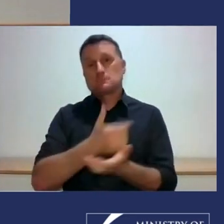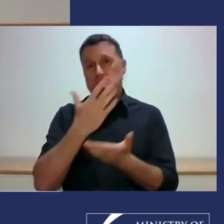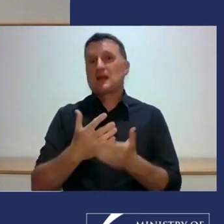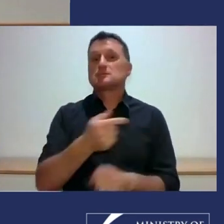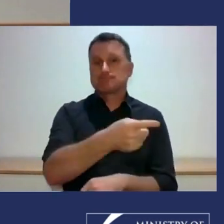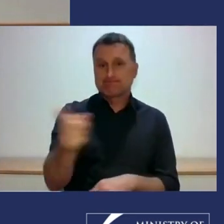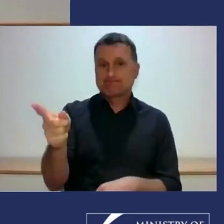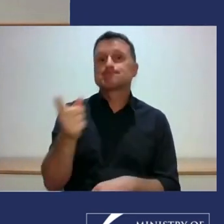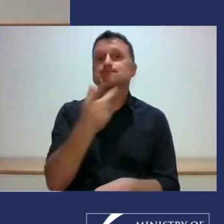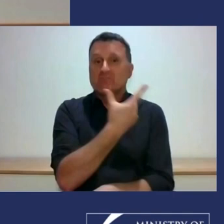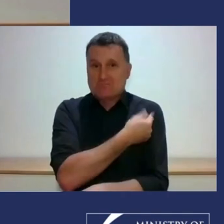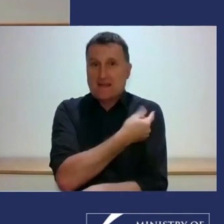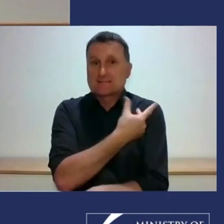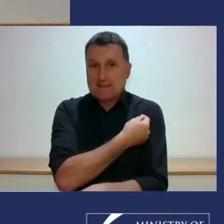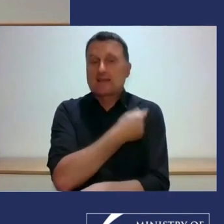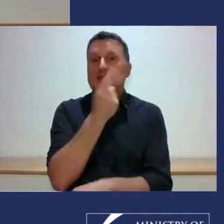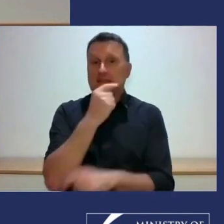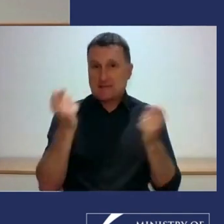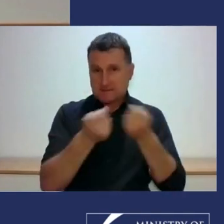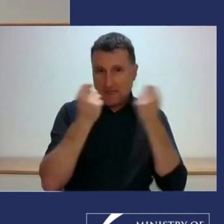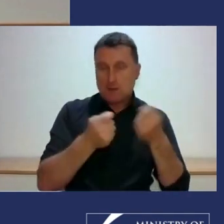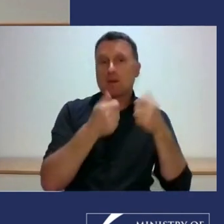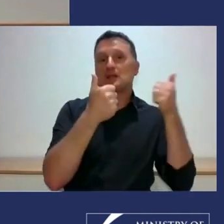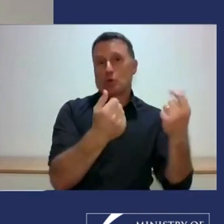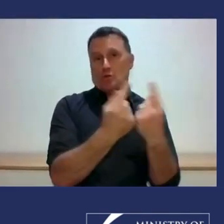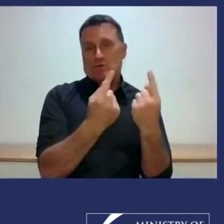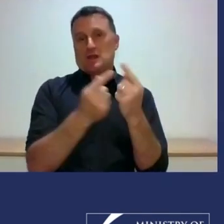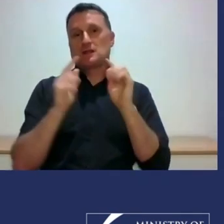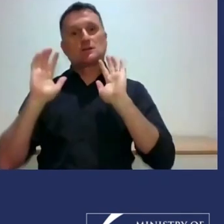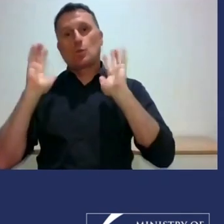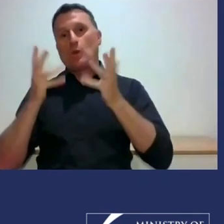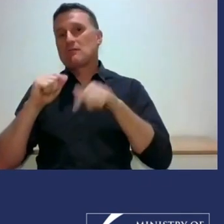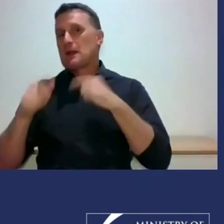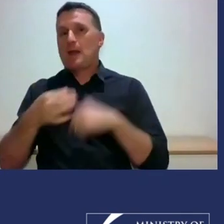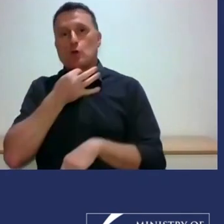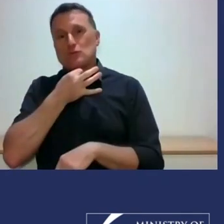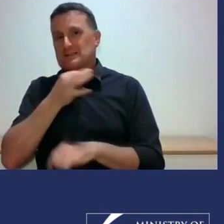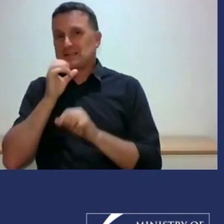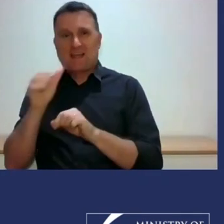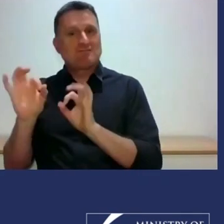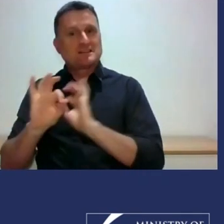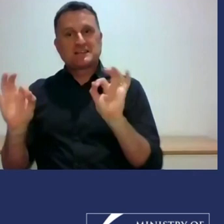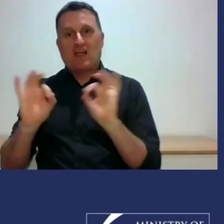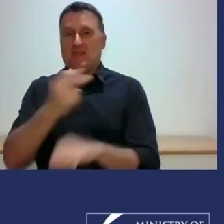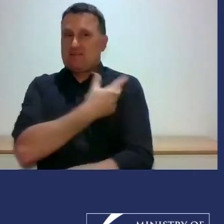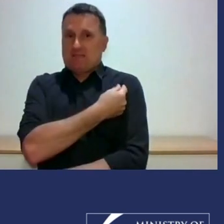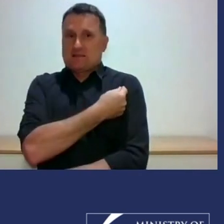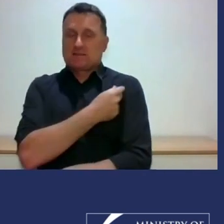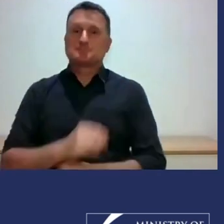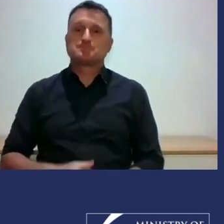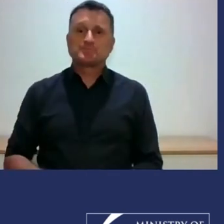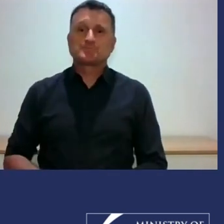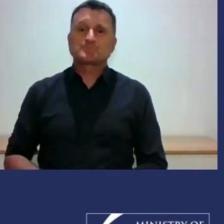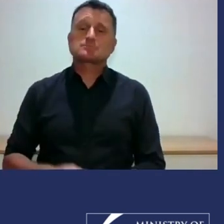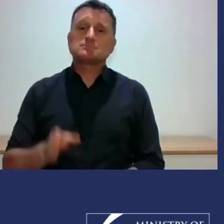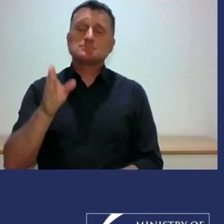you can still celebrate that special time, which is really important. Yeah, that's such beautiful kōrero, Chris, because as a new